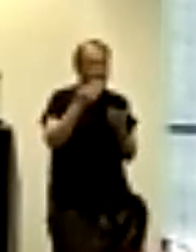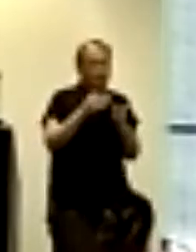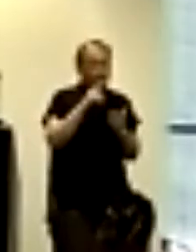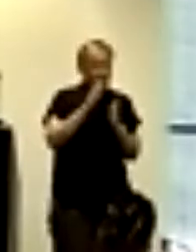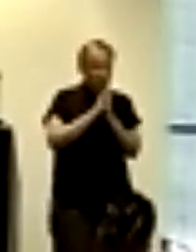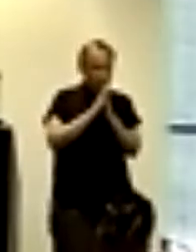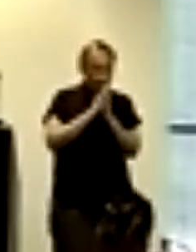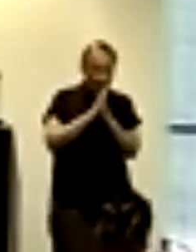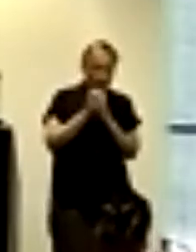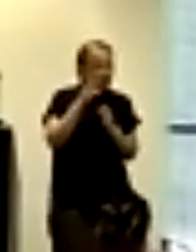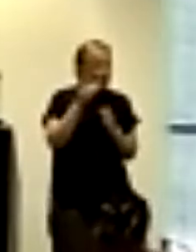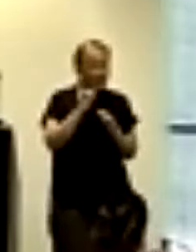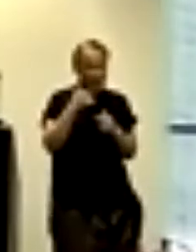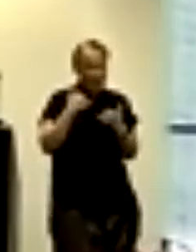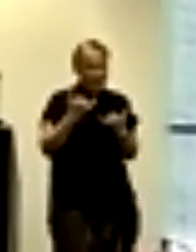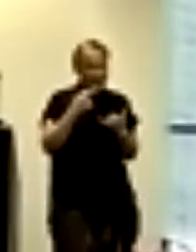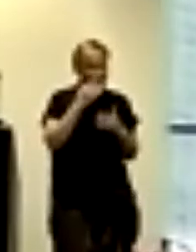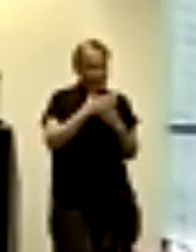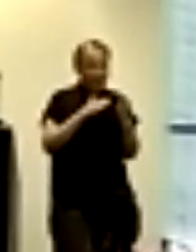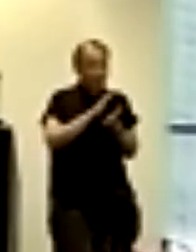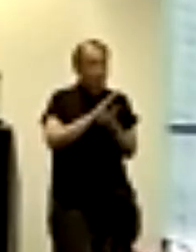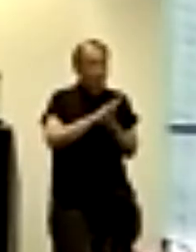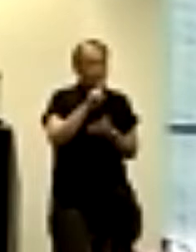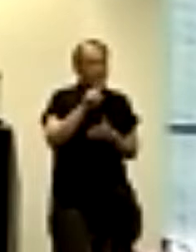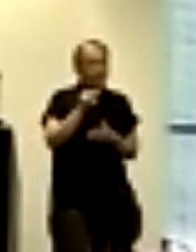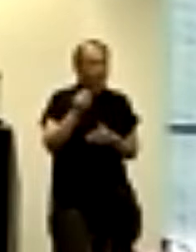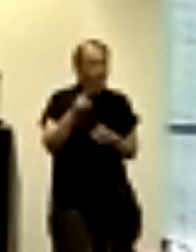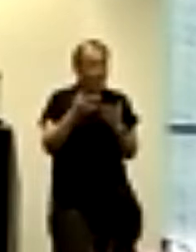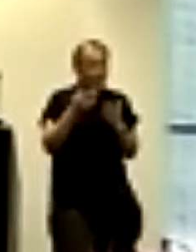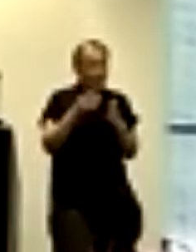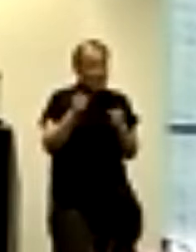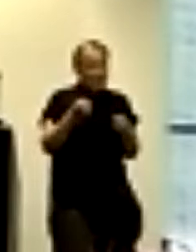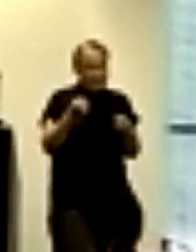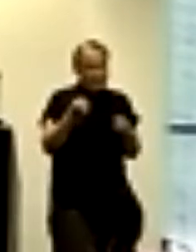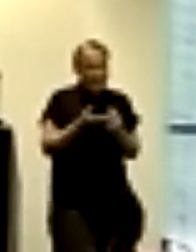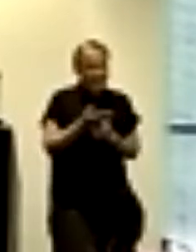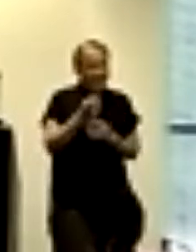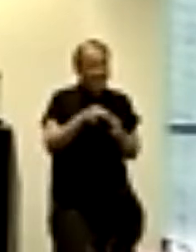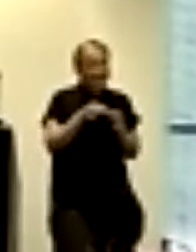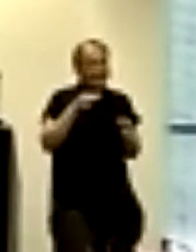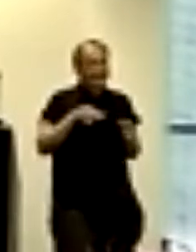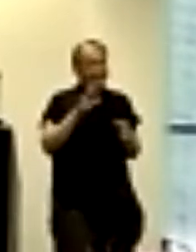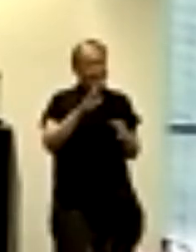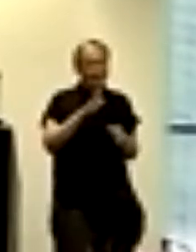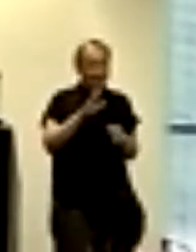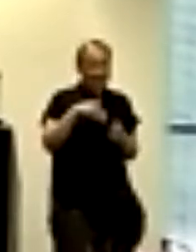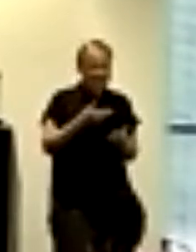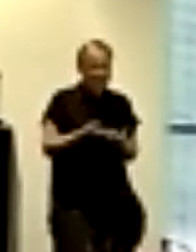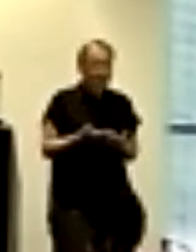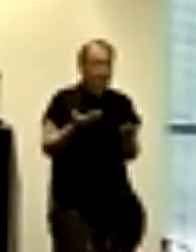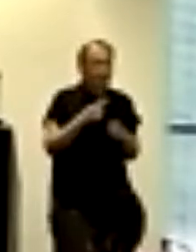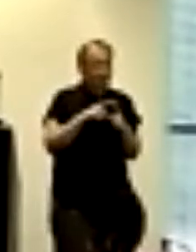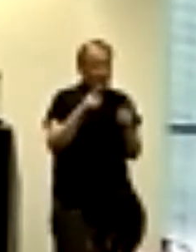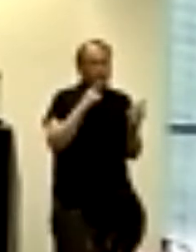be traffic, or like me today, there are some school zones that you may be driving through, so it may delay your trip over,